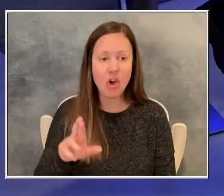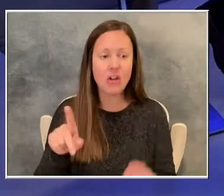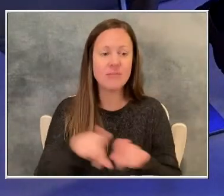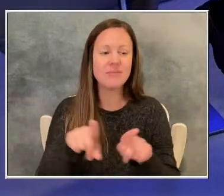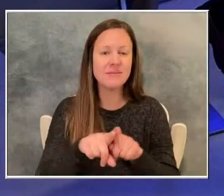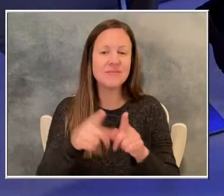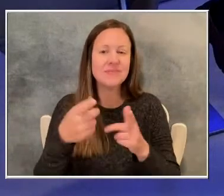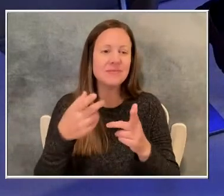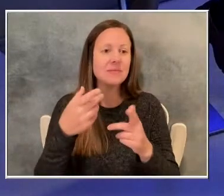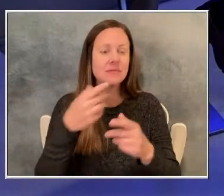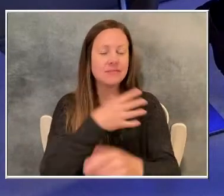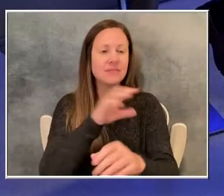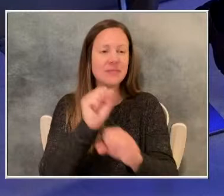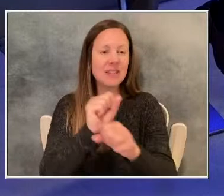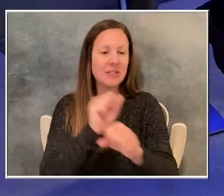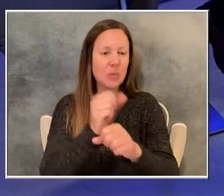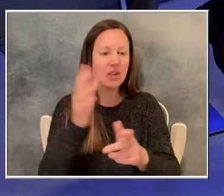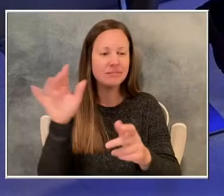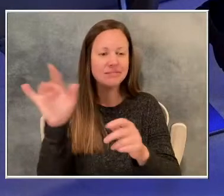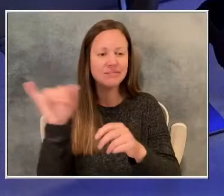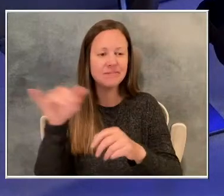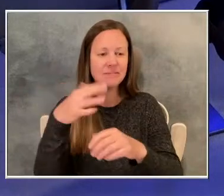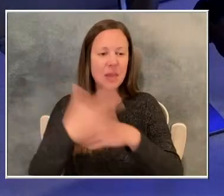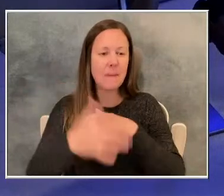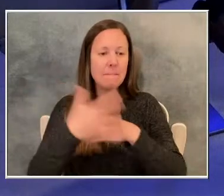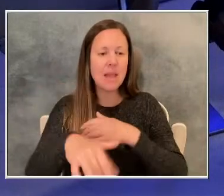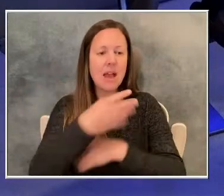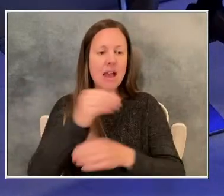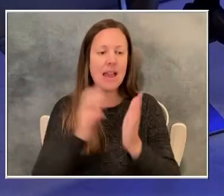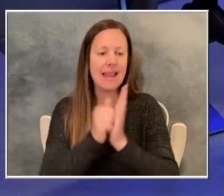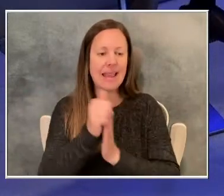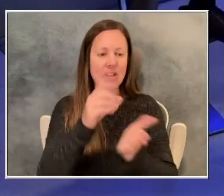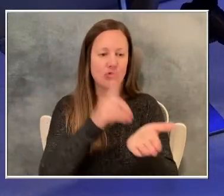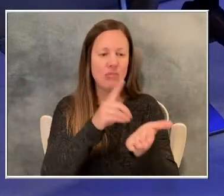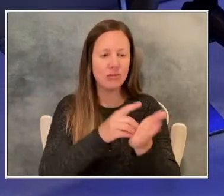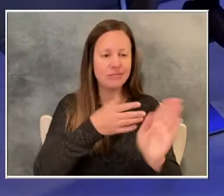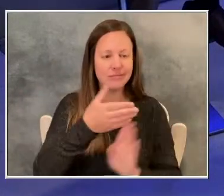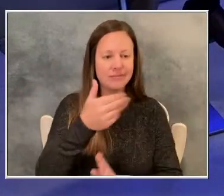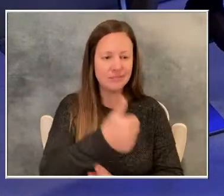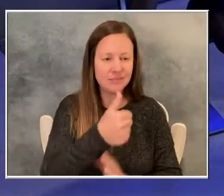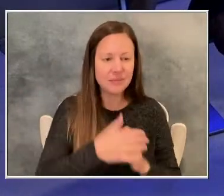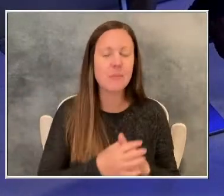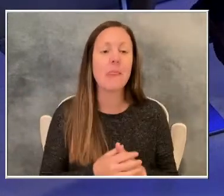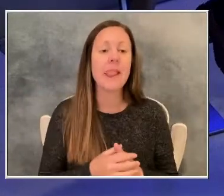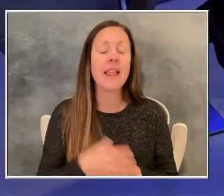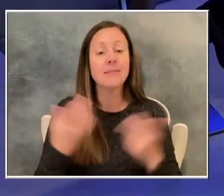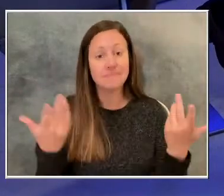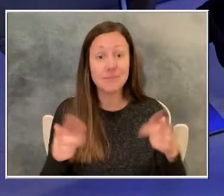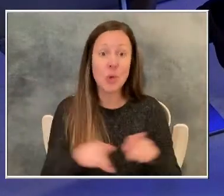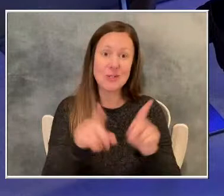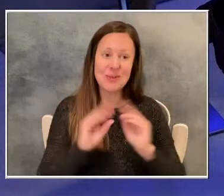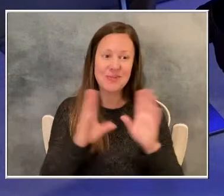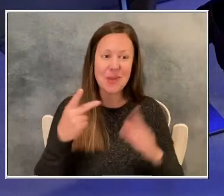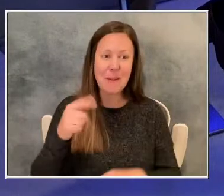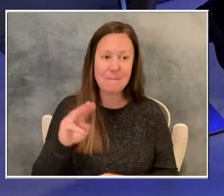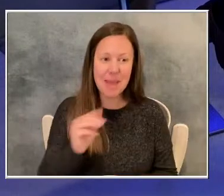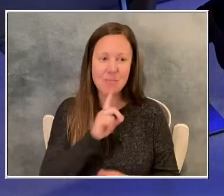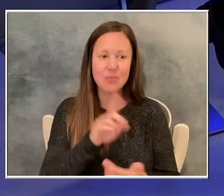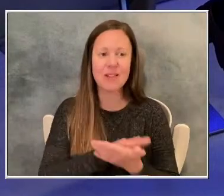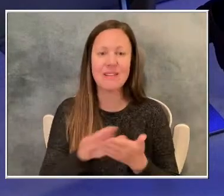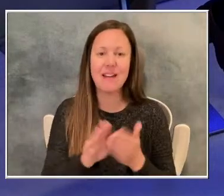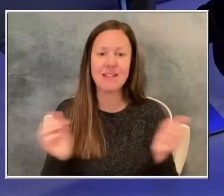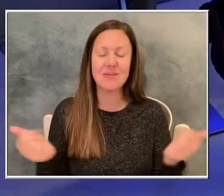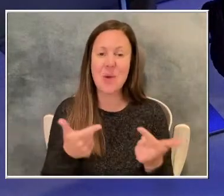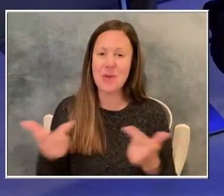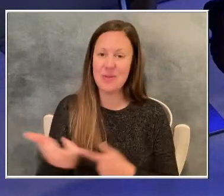the director of the Midwest Stem Cell Therapy Center. And Pam is with us, of course, so welcome all 3 of you. Nice to sit here together. Nice to see you. Yes, good morning.